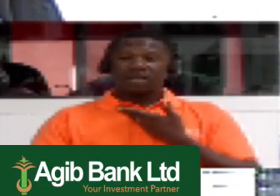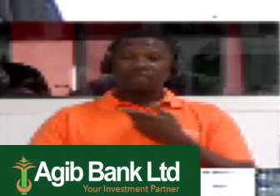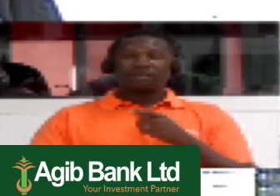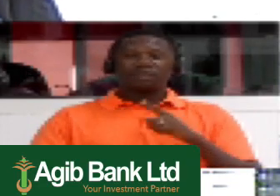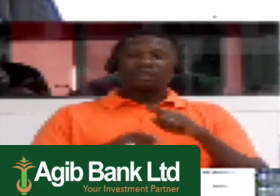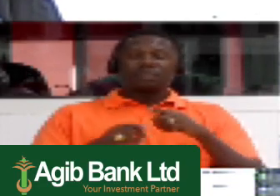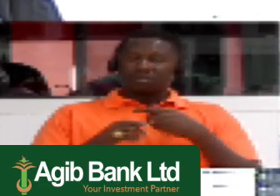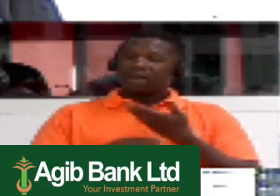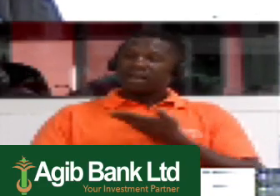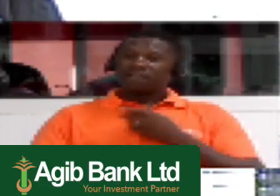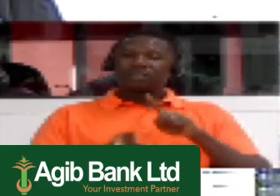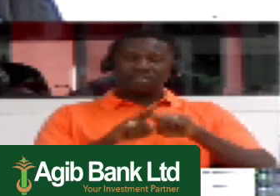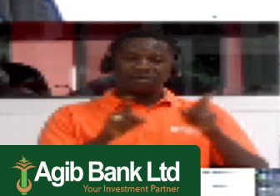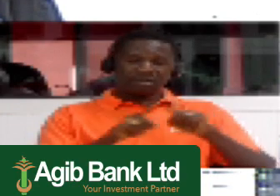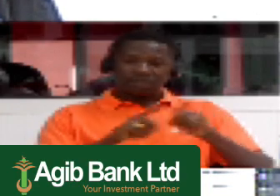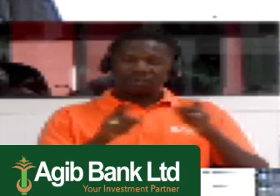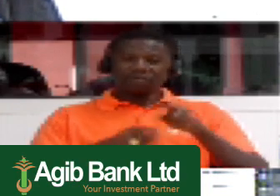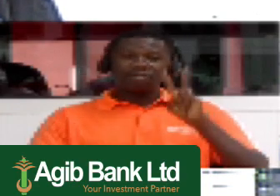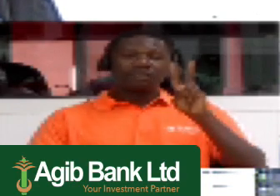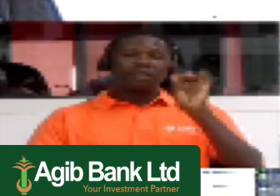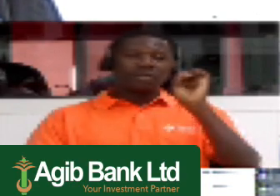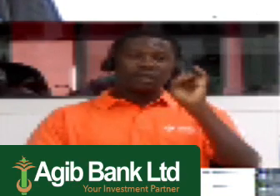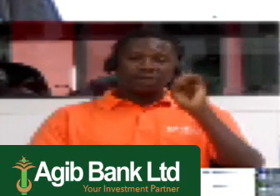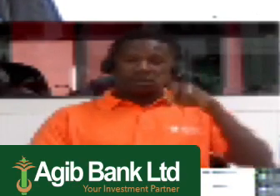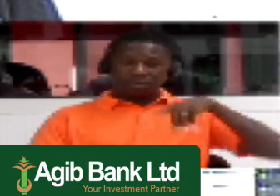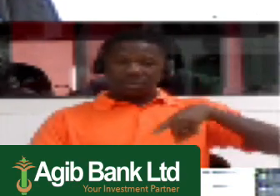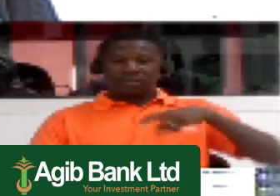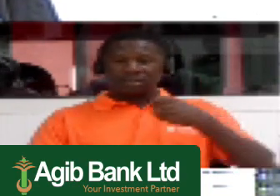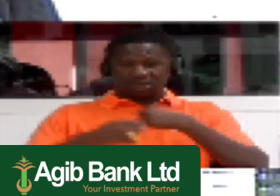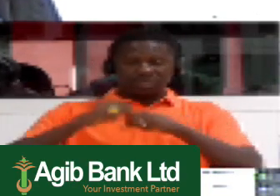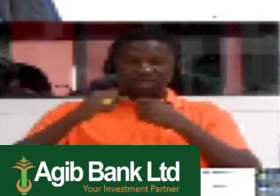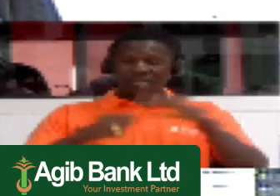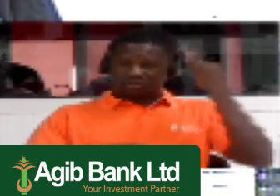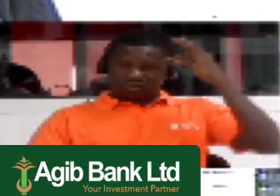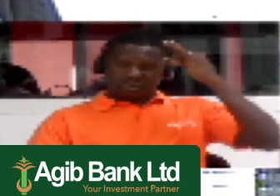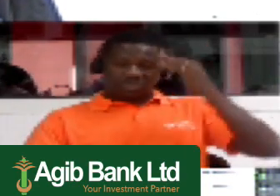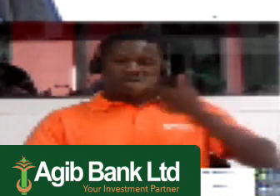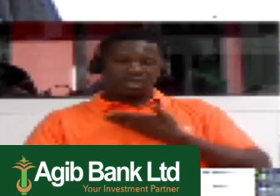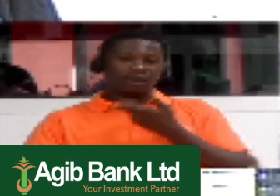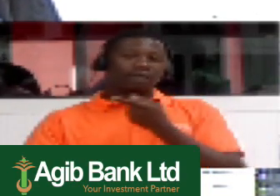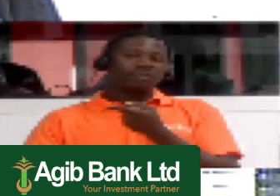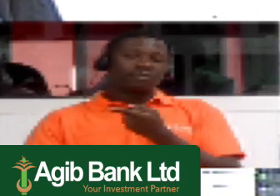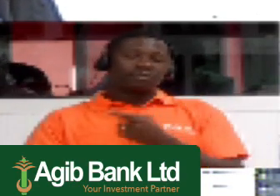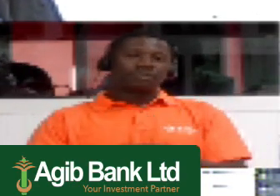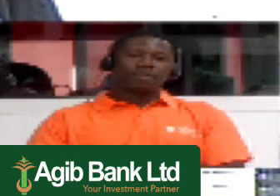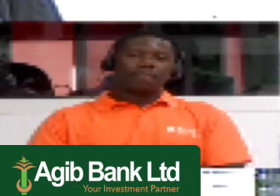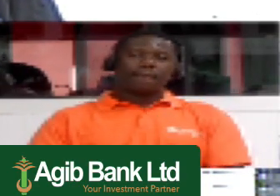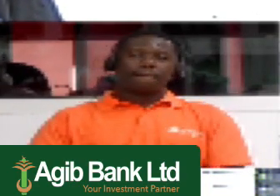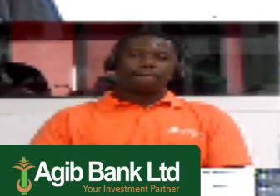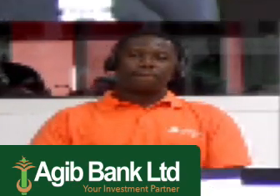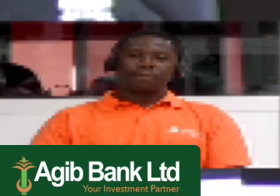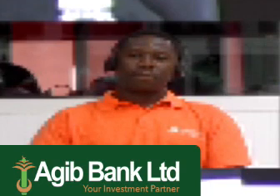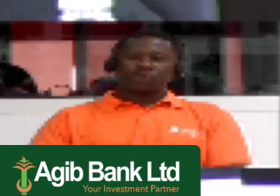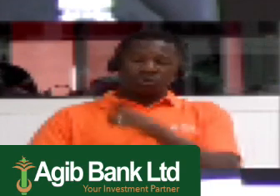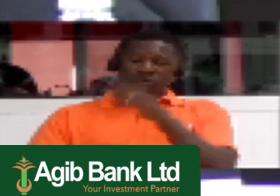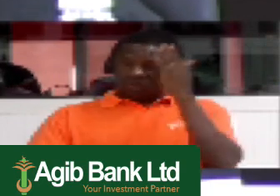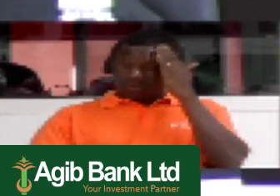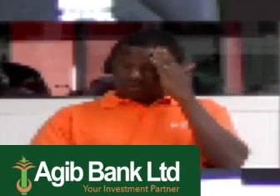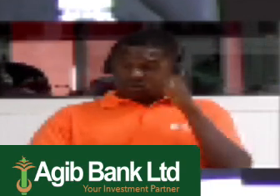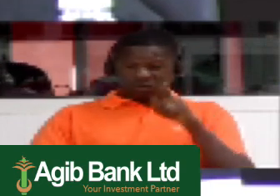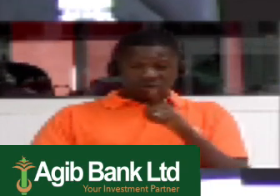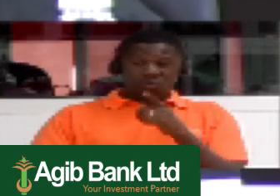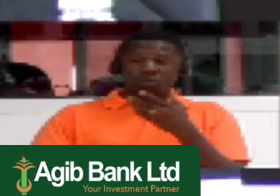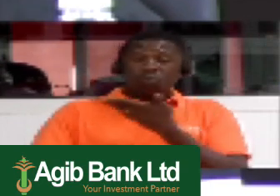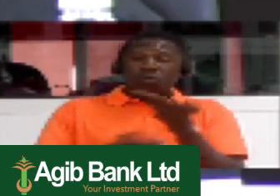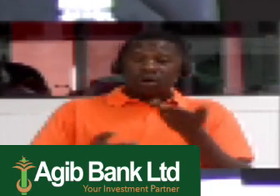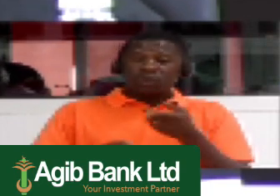I underwent several VIP training courses. And do you also know why you were removed from the police and